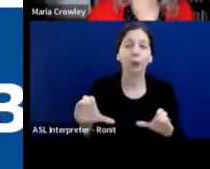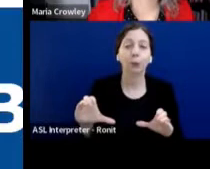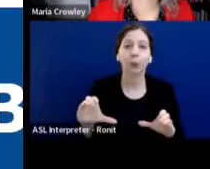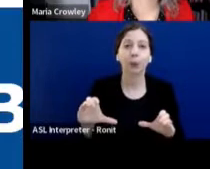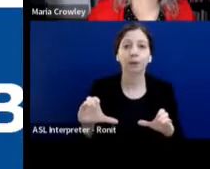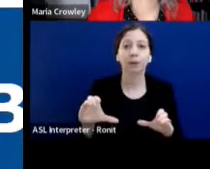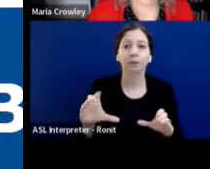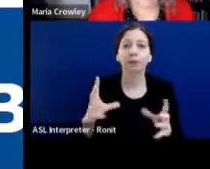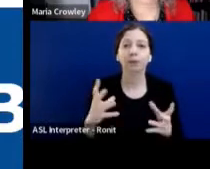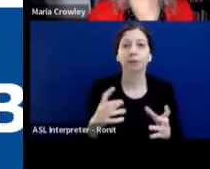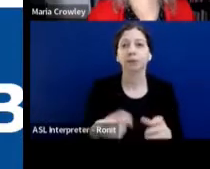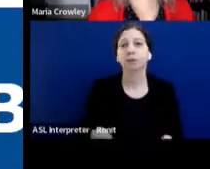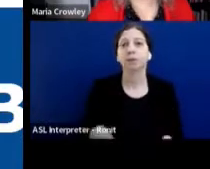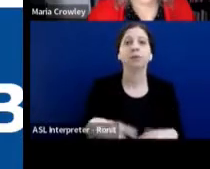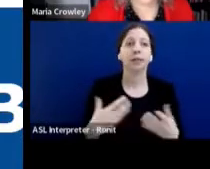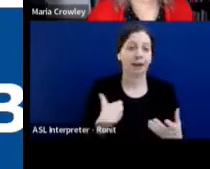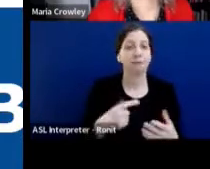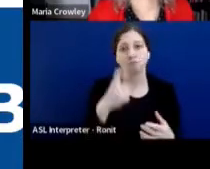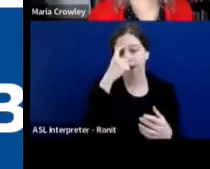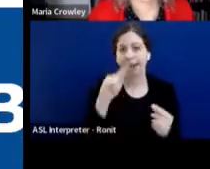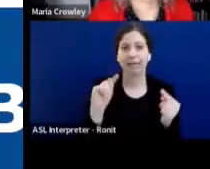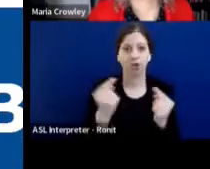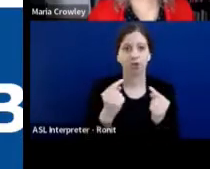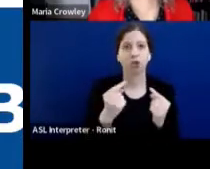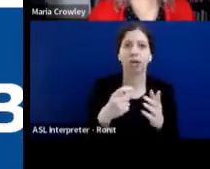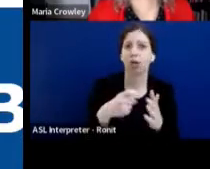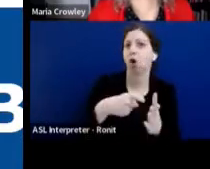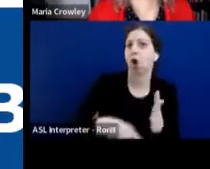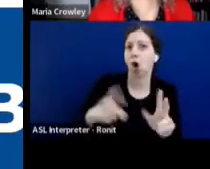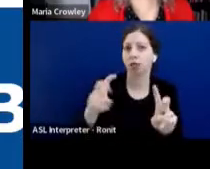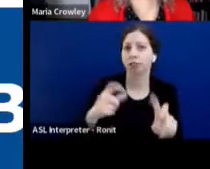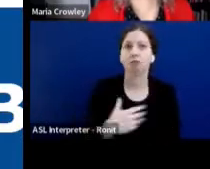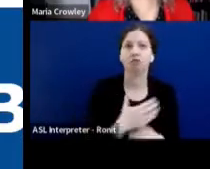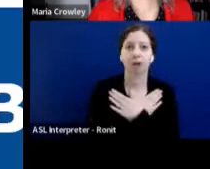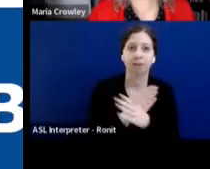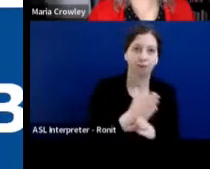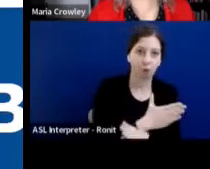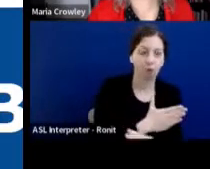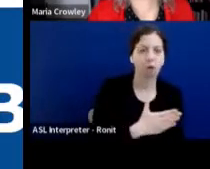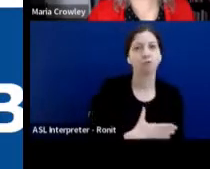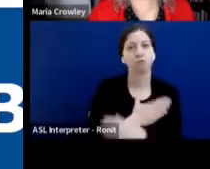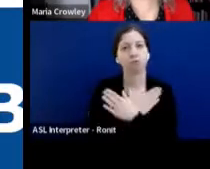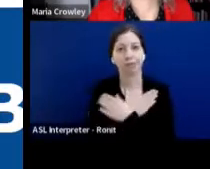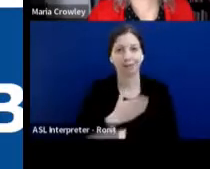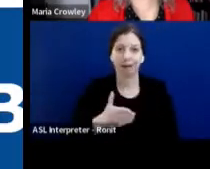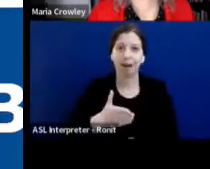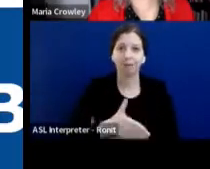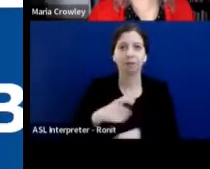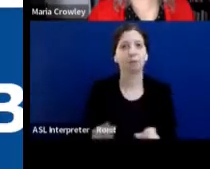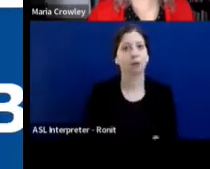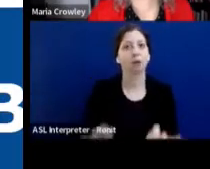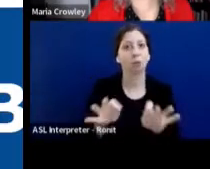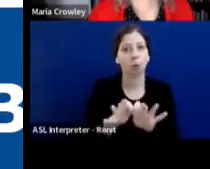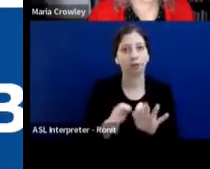a cost, there's a brain injury cost to it. I've rested before I do this, I'll rest again afterwards. And so it needs to be worth getting